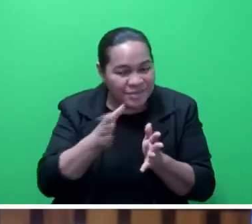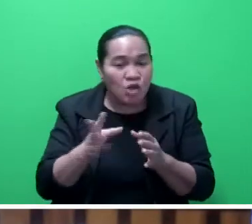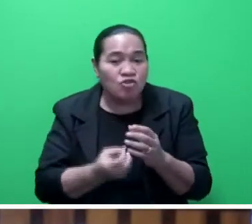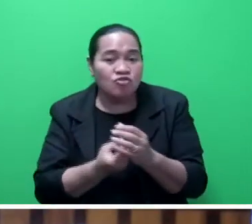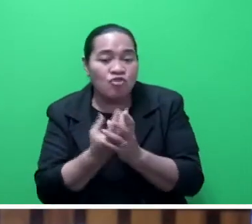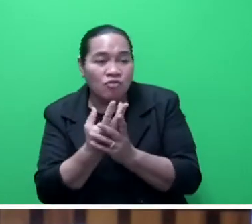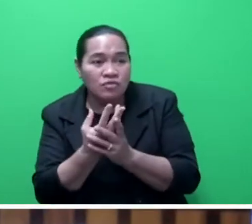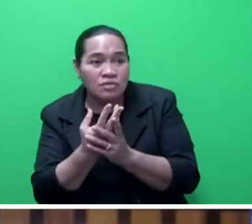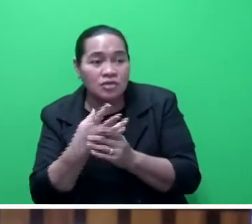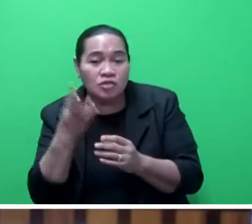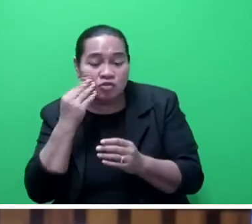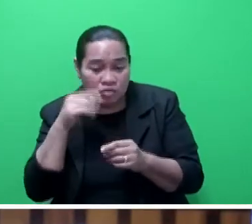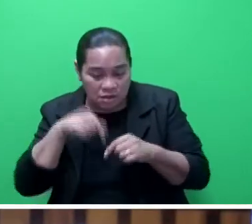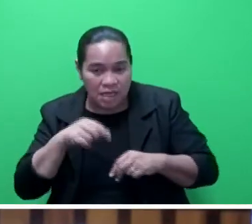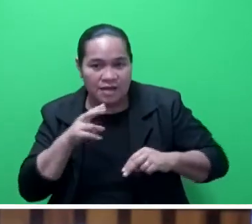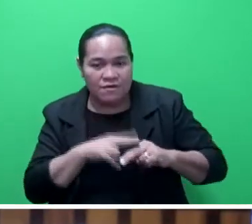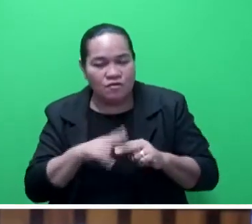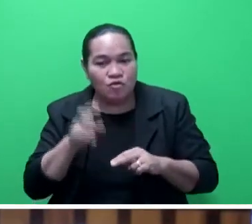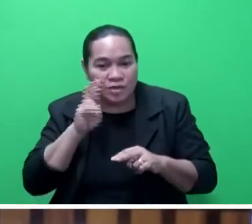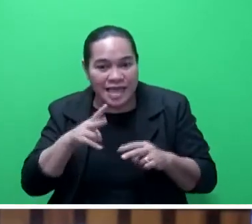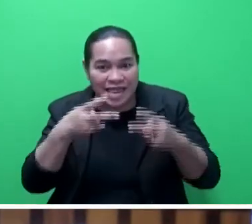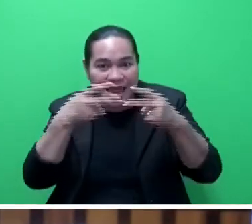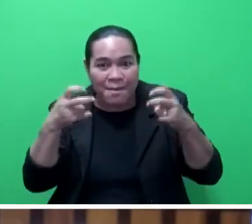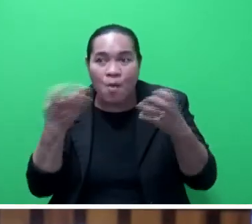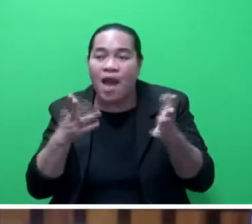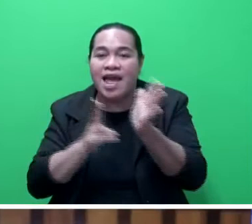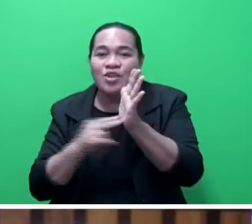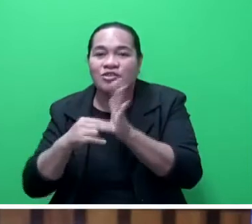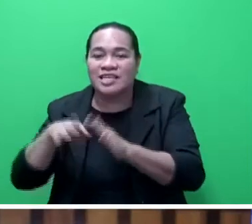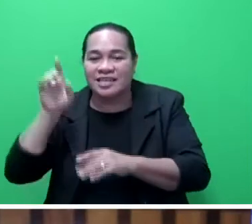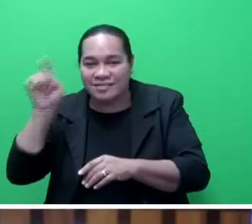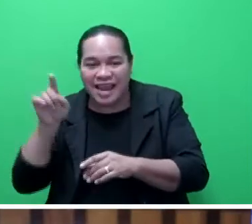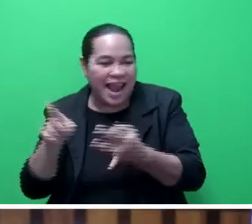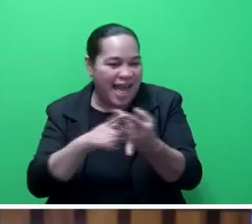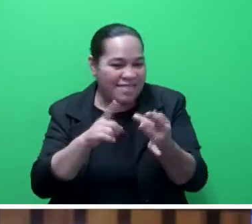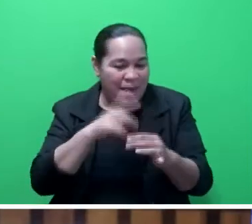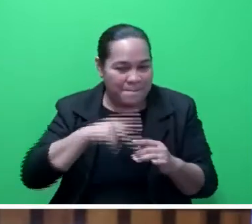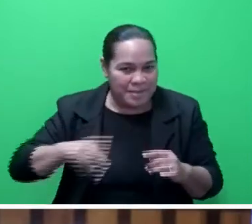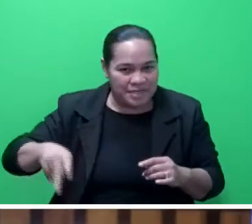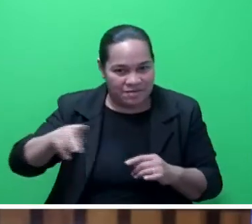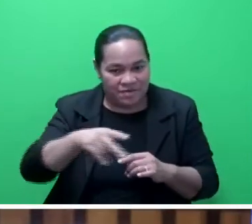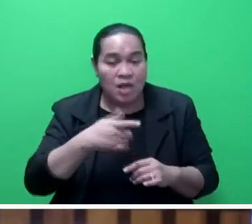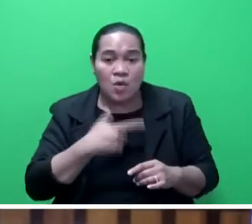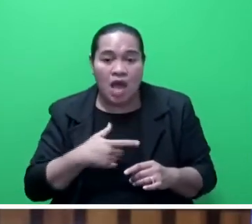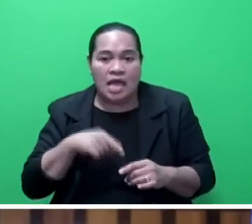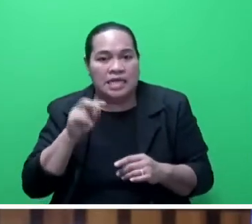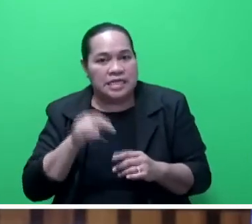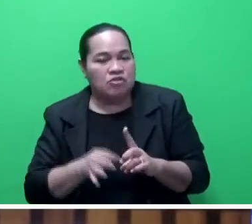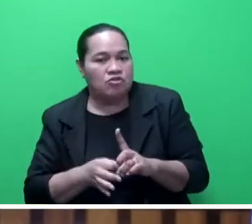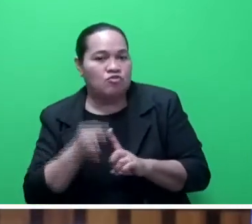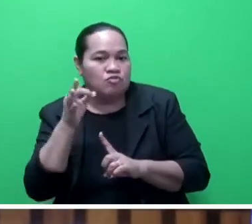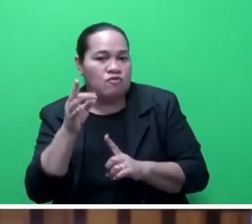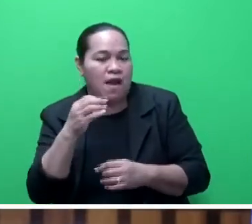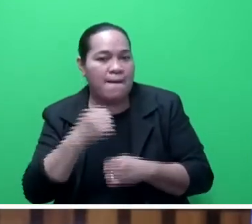markets of sugars of Fiji. You would have seen the label in New Zealand and neighbouring Pacific Island countries. Therefore, there is a need to improve on packaging